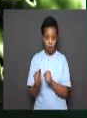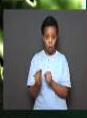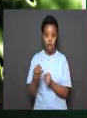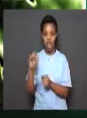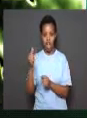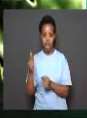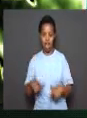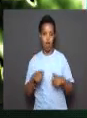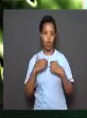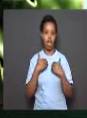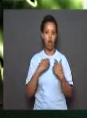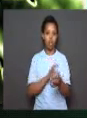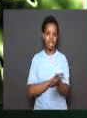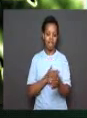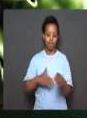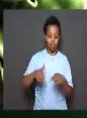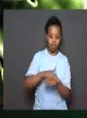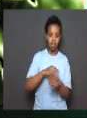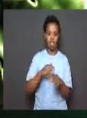invading other living cells.